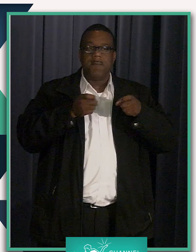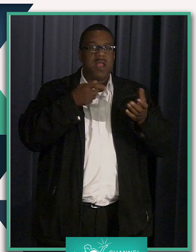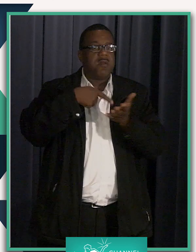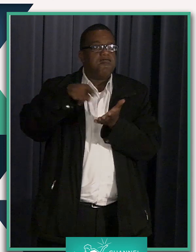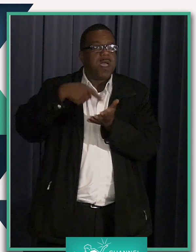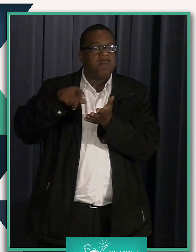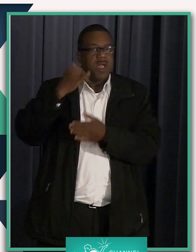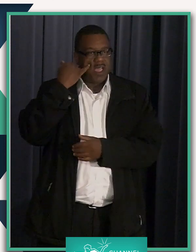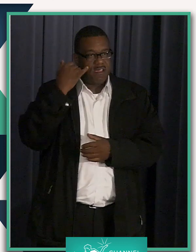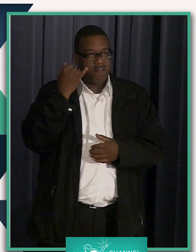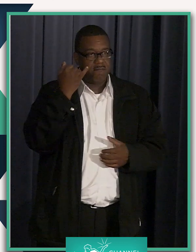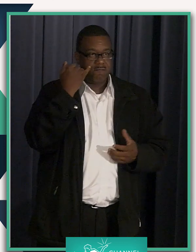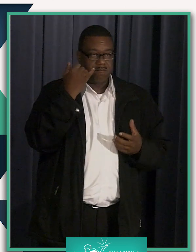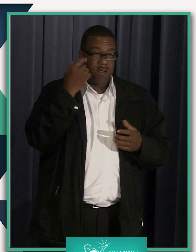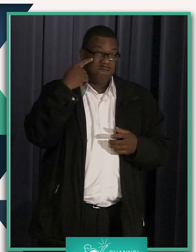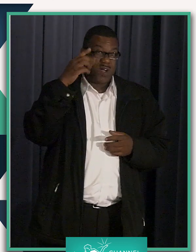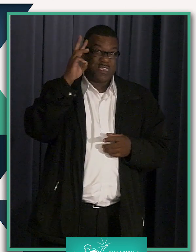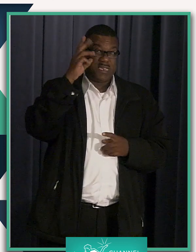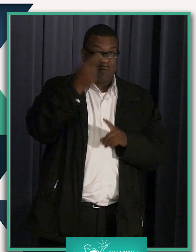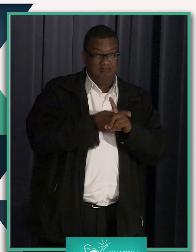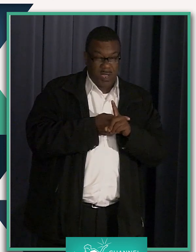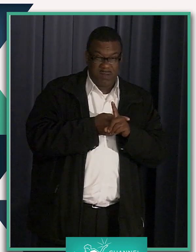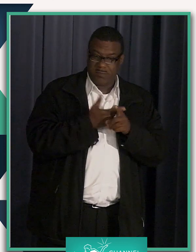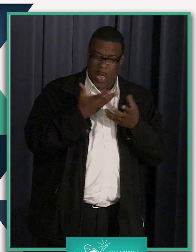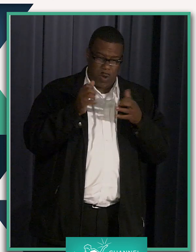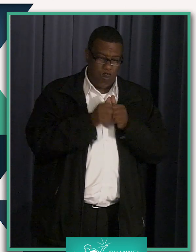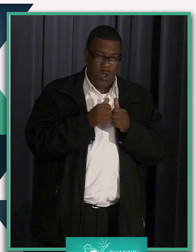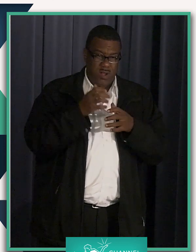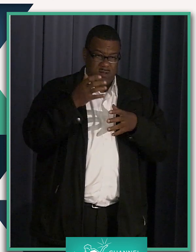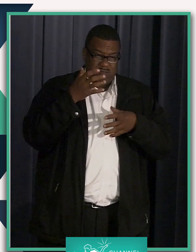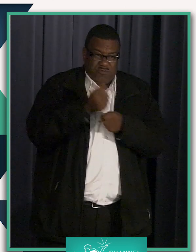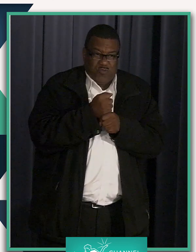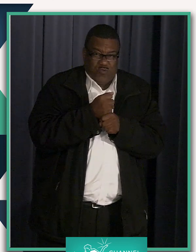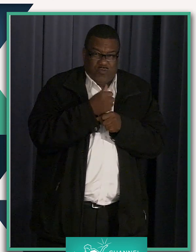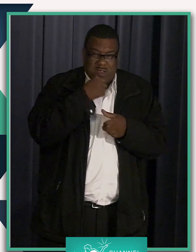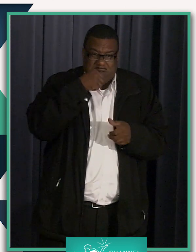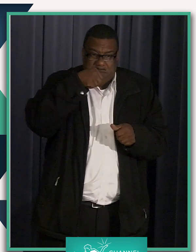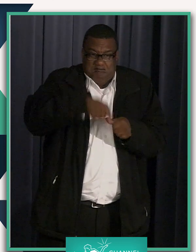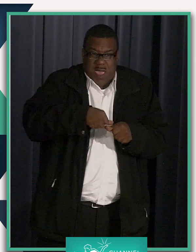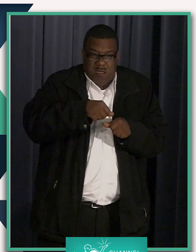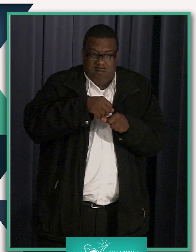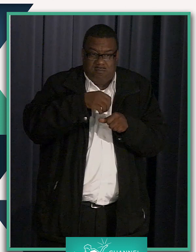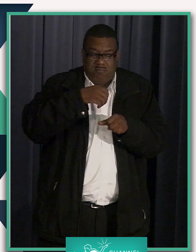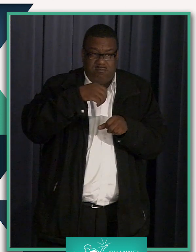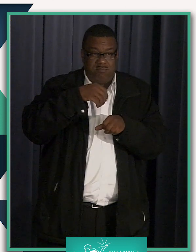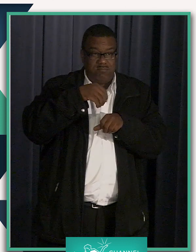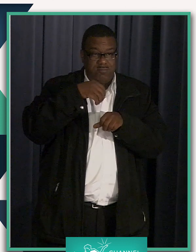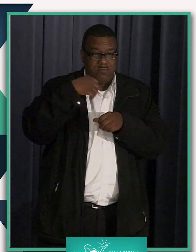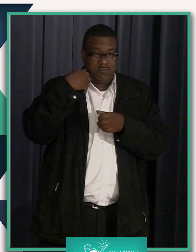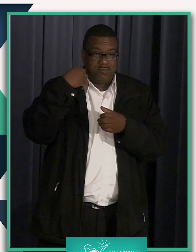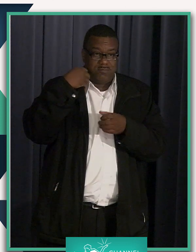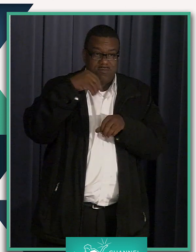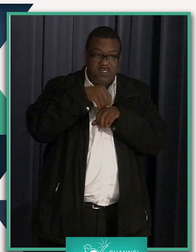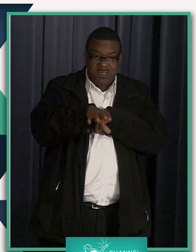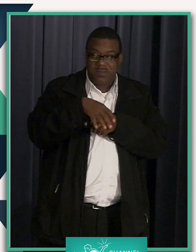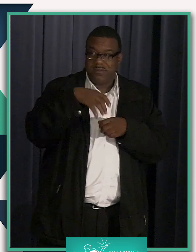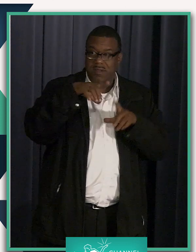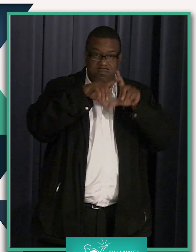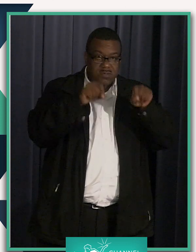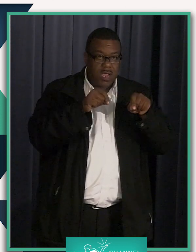to say, for the next 6 months, I do not want to trust the post office to deliver the check to my house, you may want to open a bank